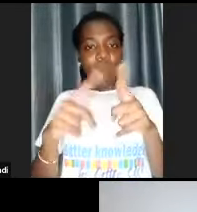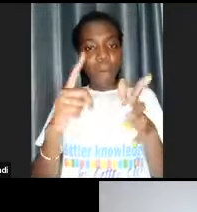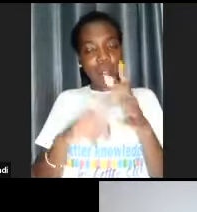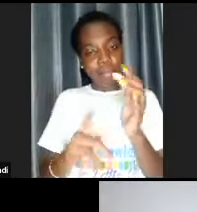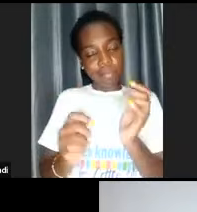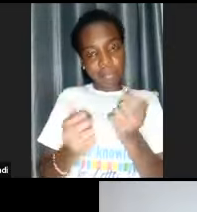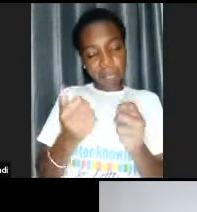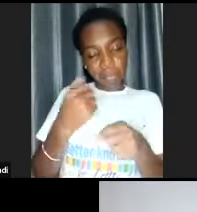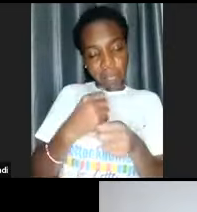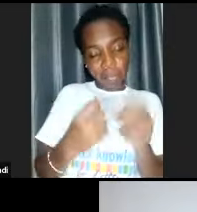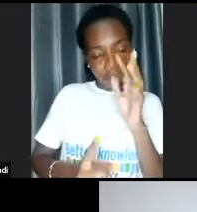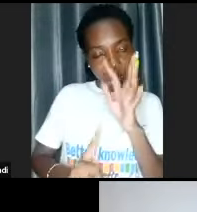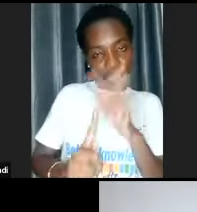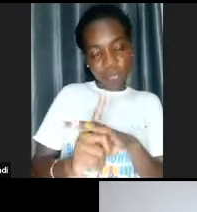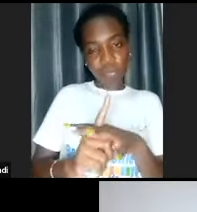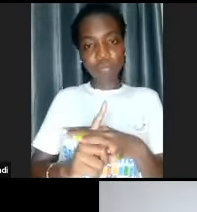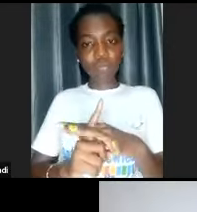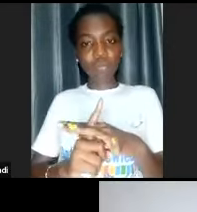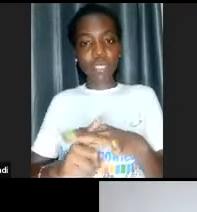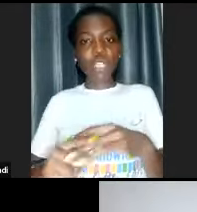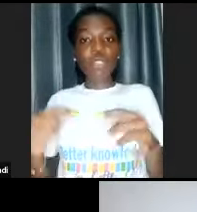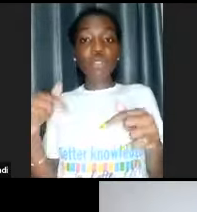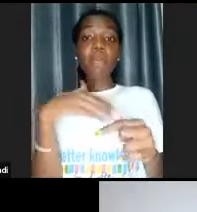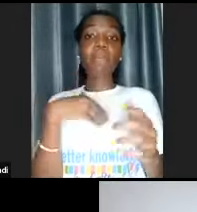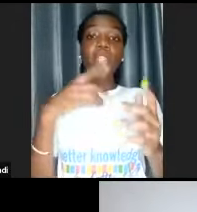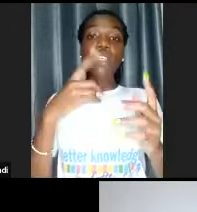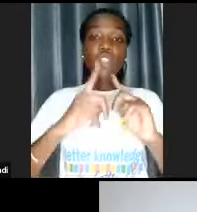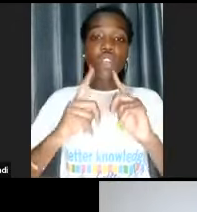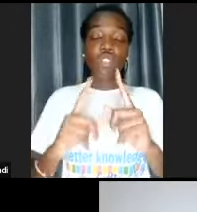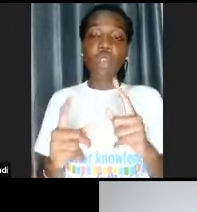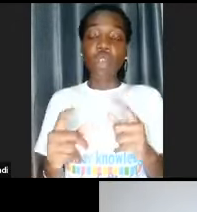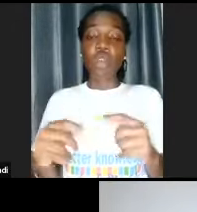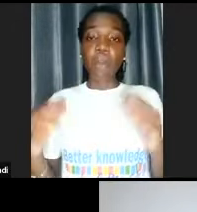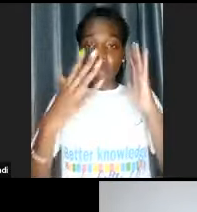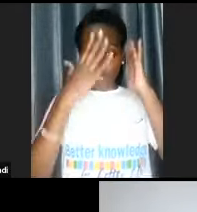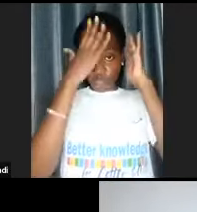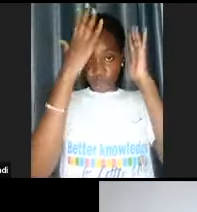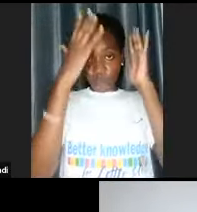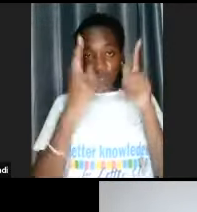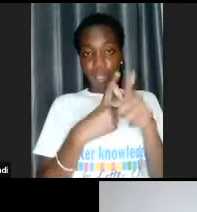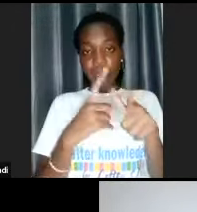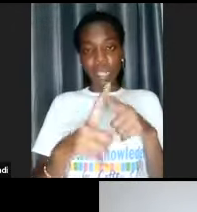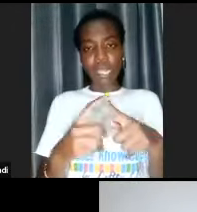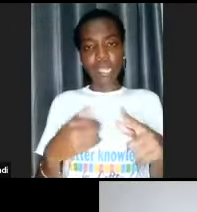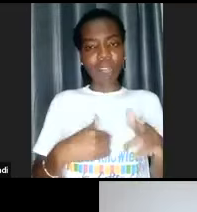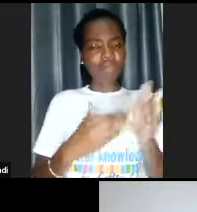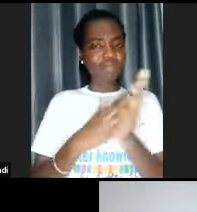I was speaking to a bishop and I got a very interesting account. And for the first time I knew